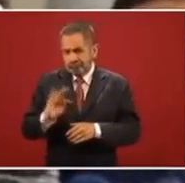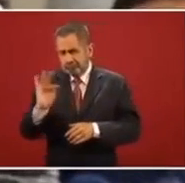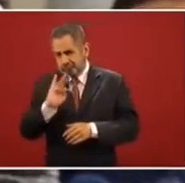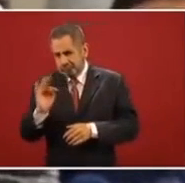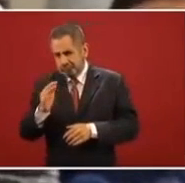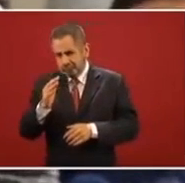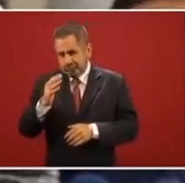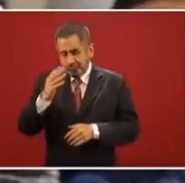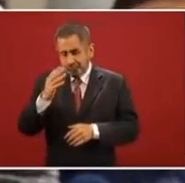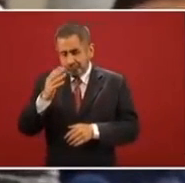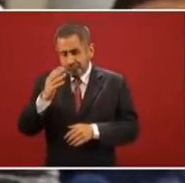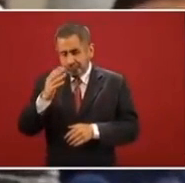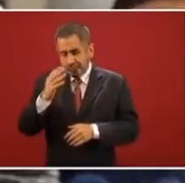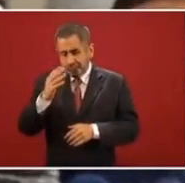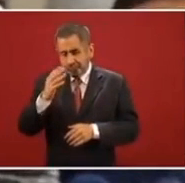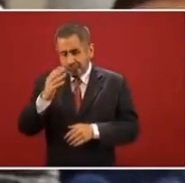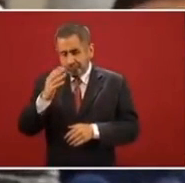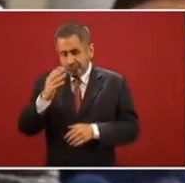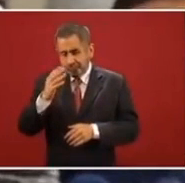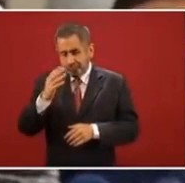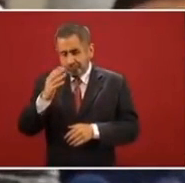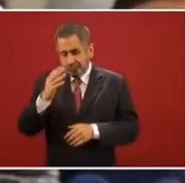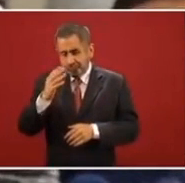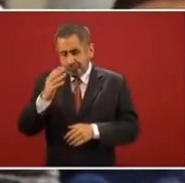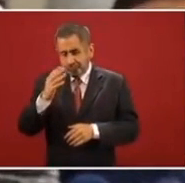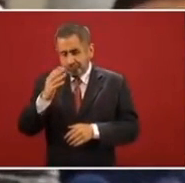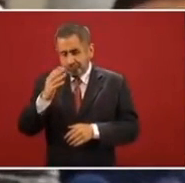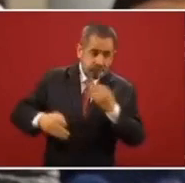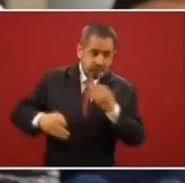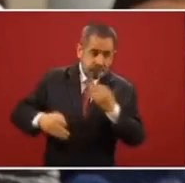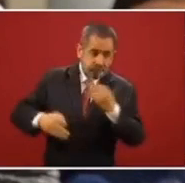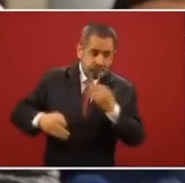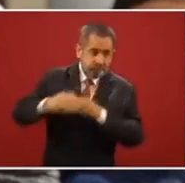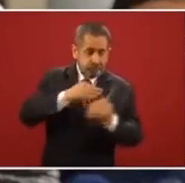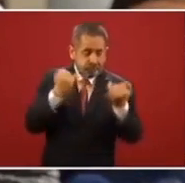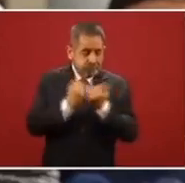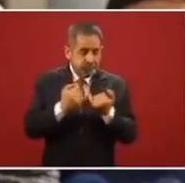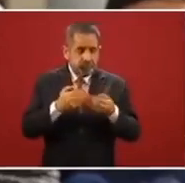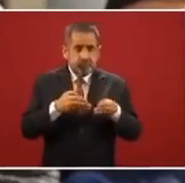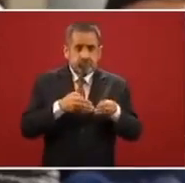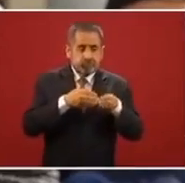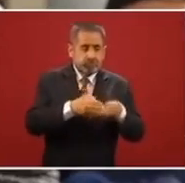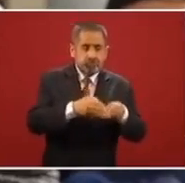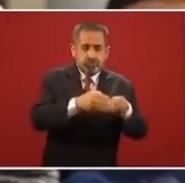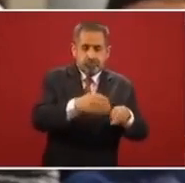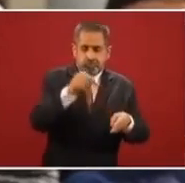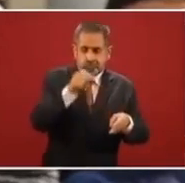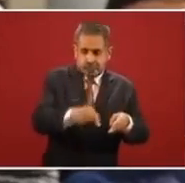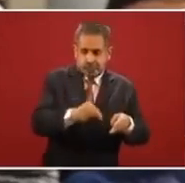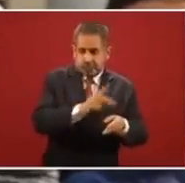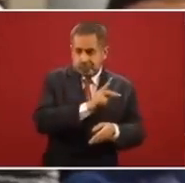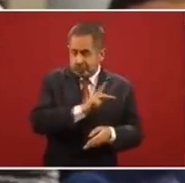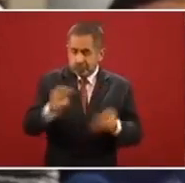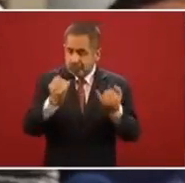es para todos los puertos, I don't know if it means all the ports, pero en donde tenían que